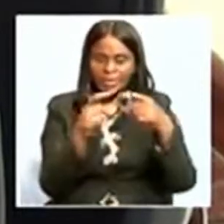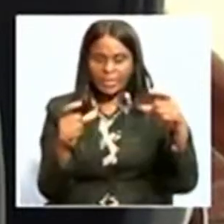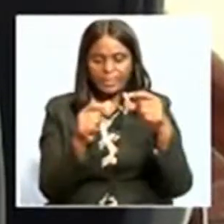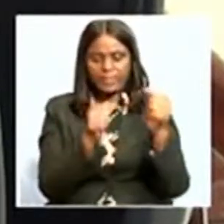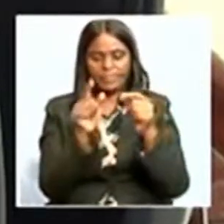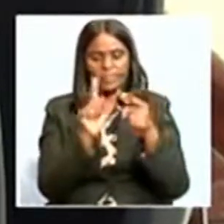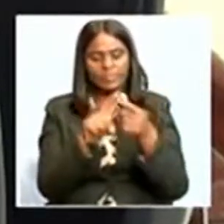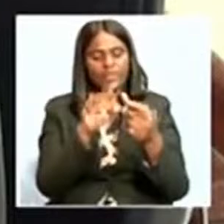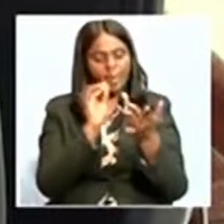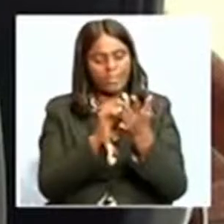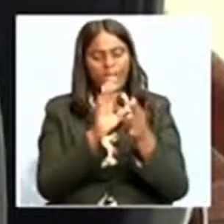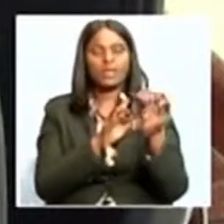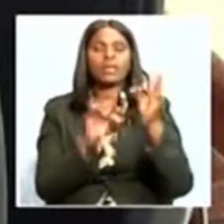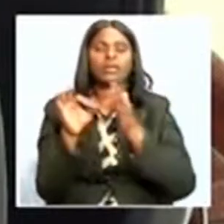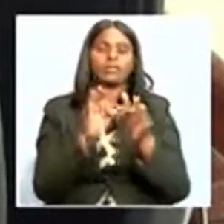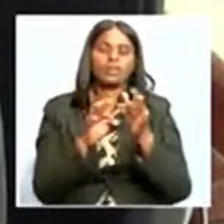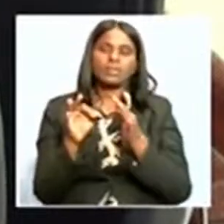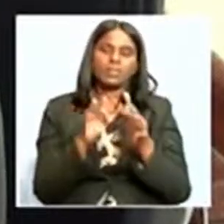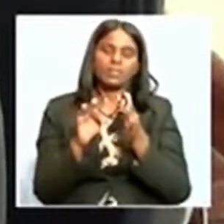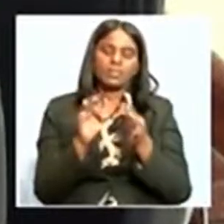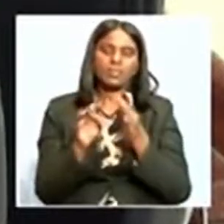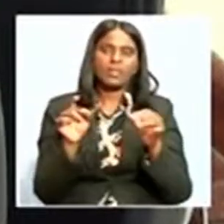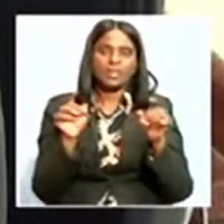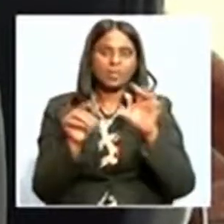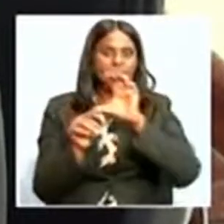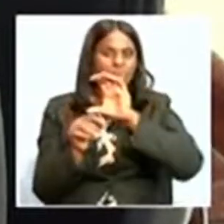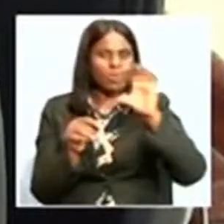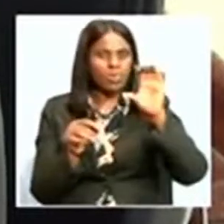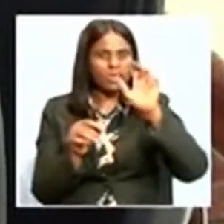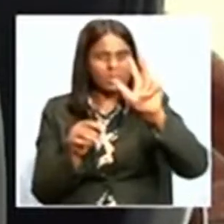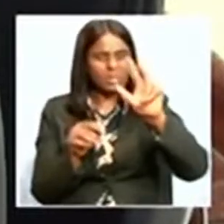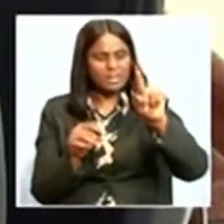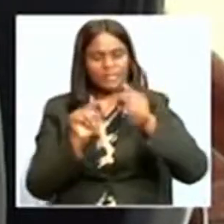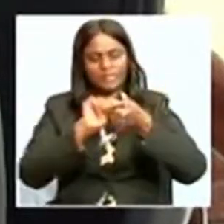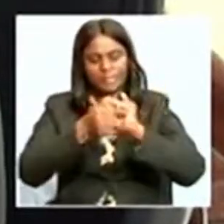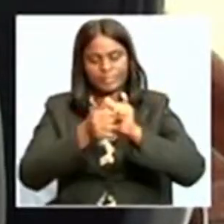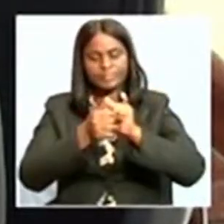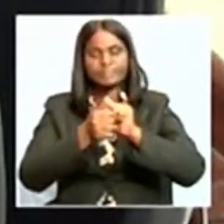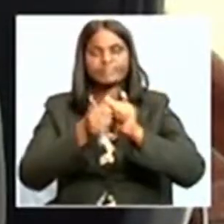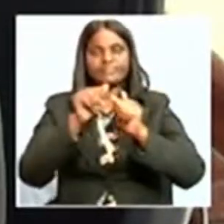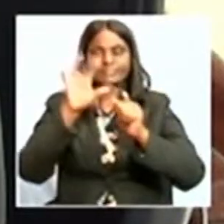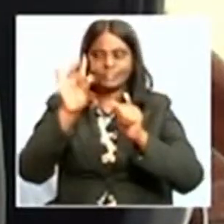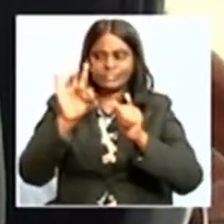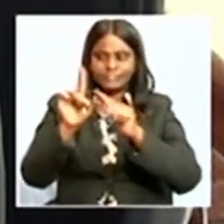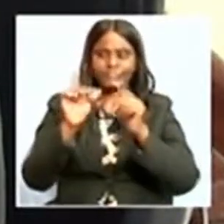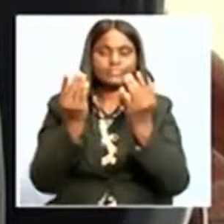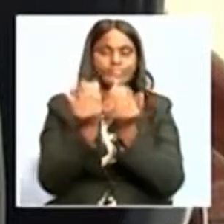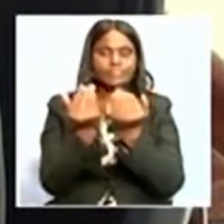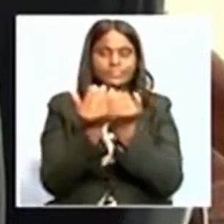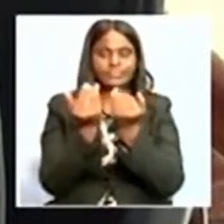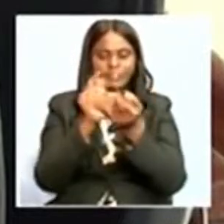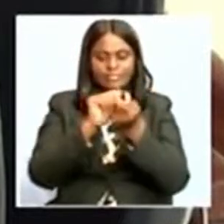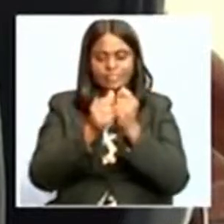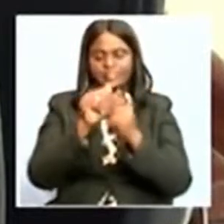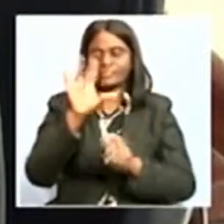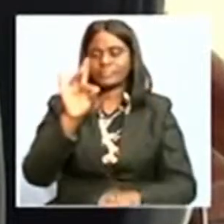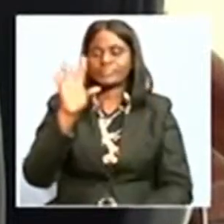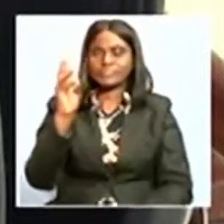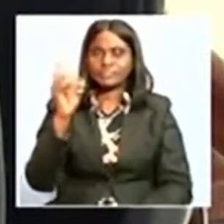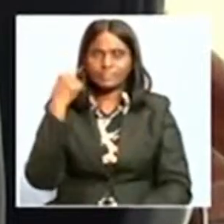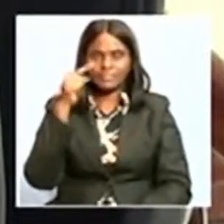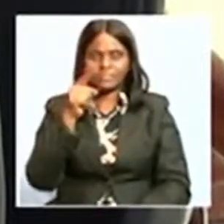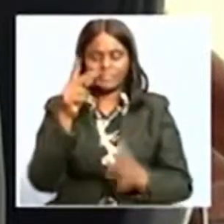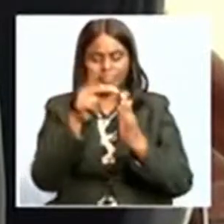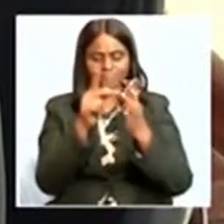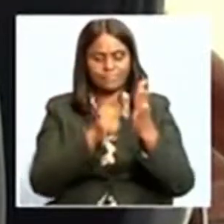system to be prescribed. Clause 3, amendment of Section 8. The clause seeks to amend Section 8(6) of the Principal Act by